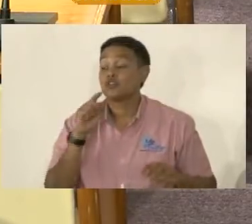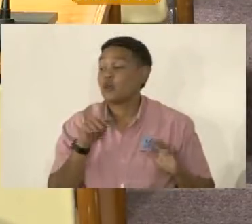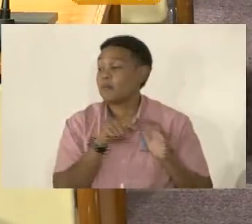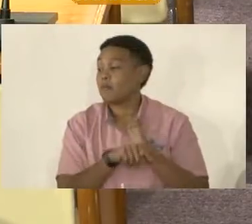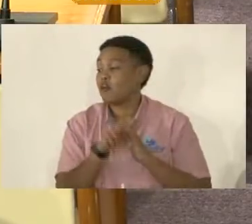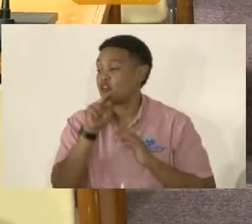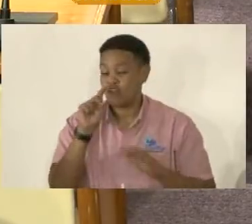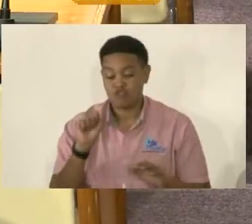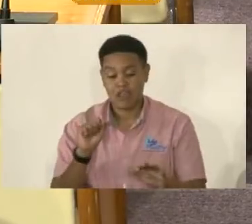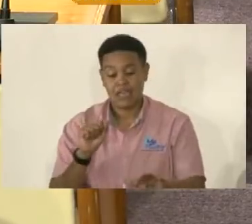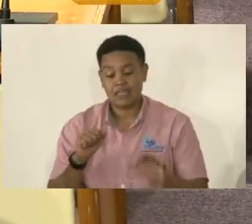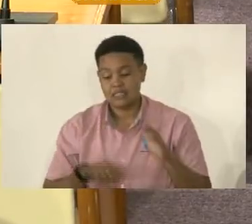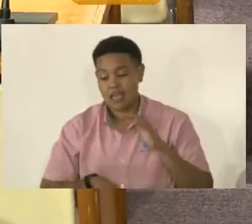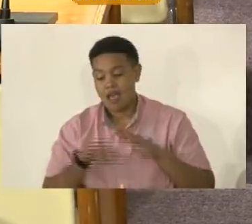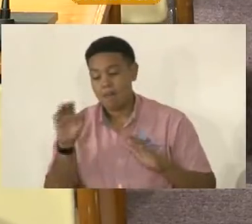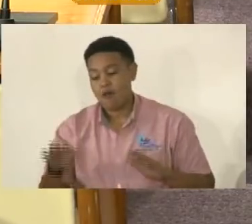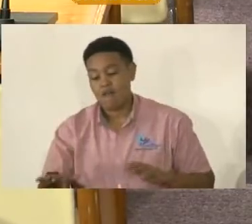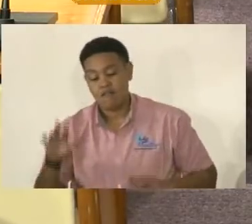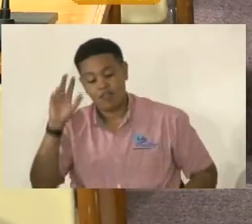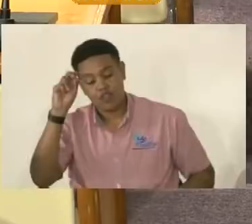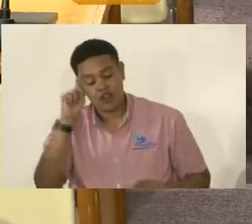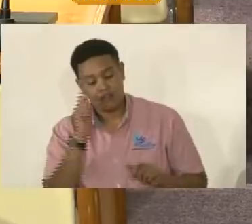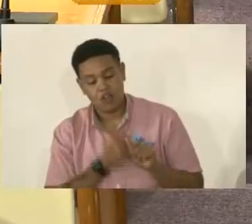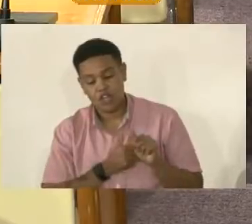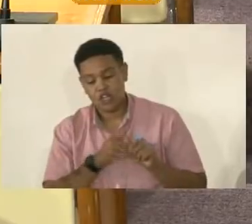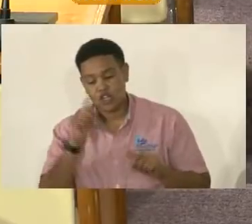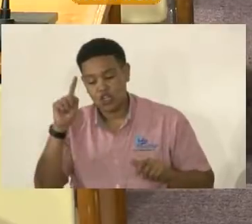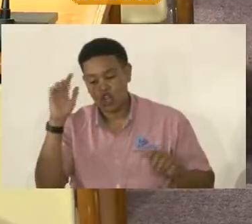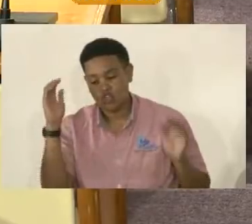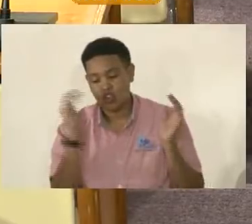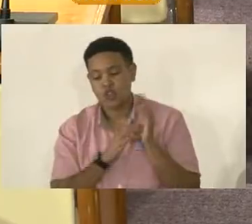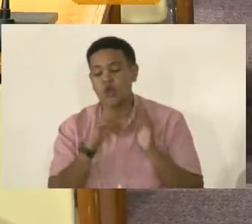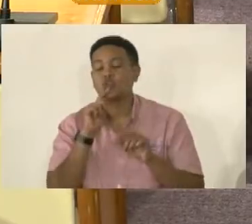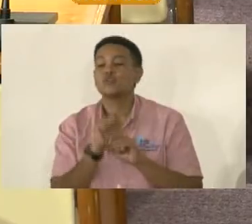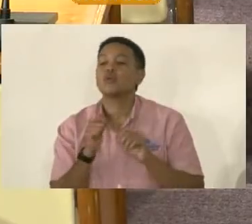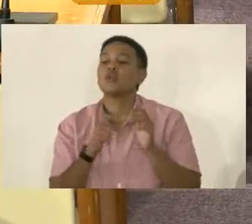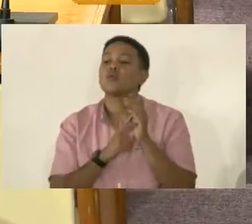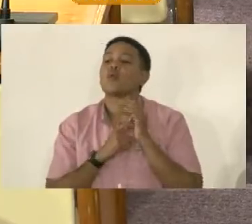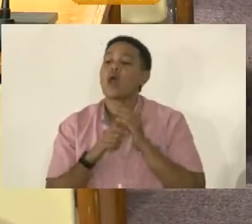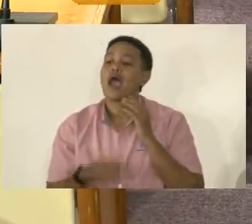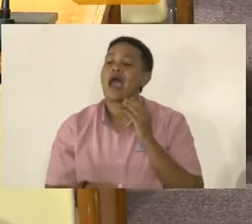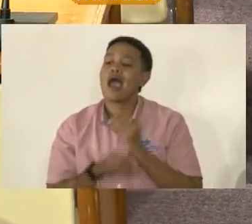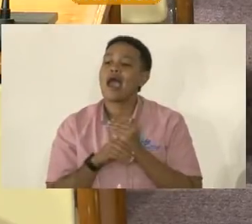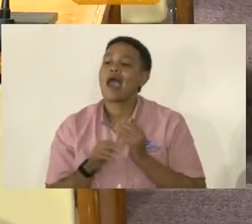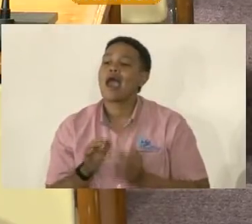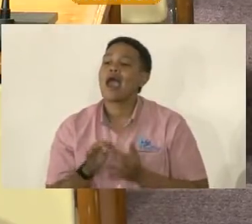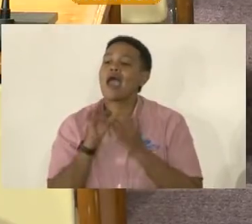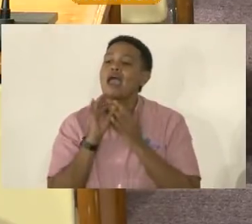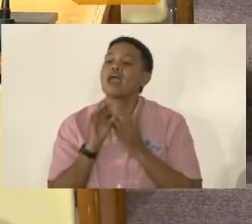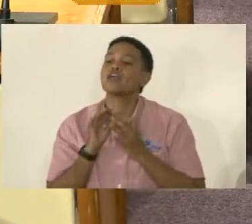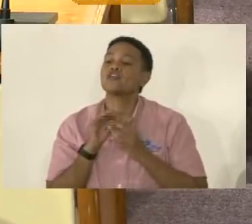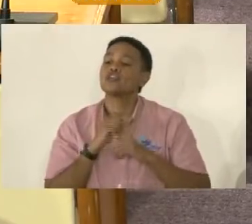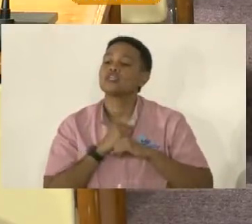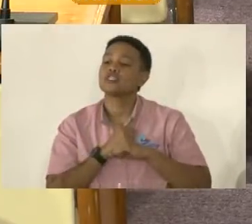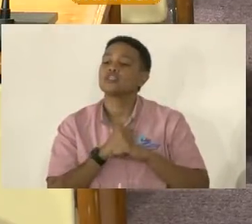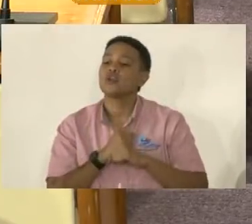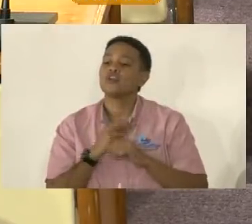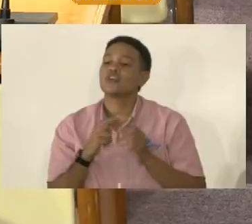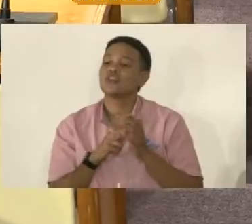rates above 30 per 100,000 require extra security